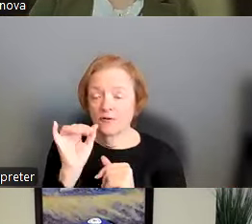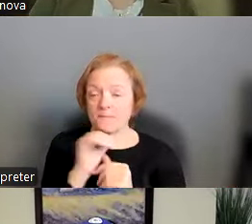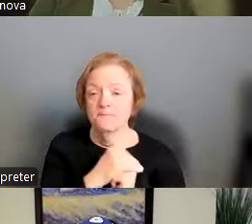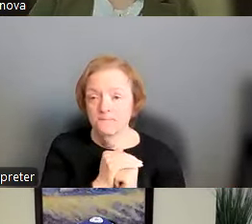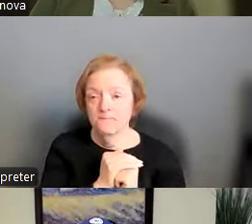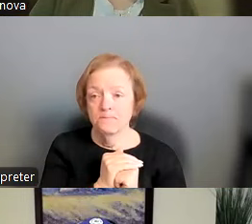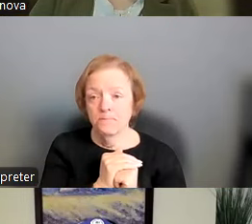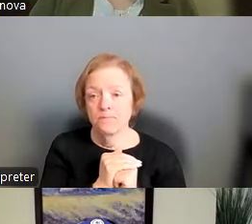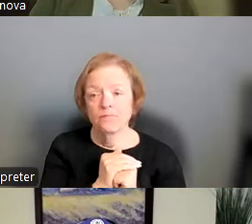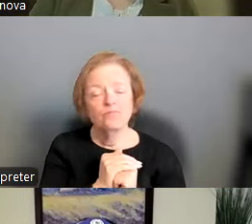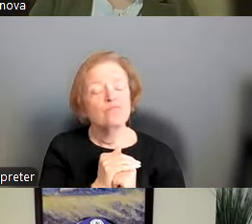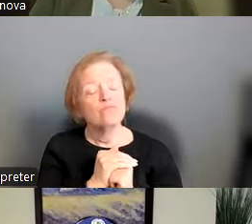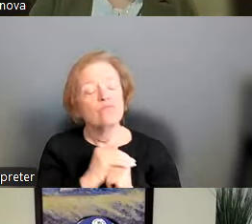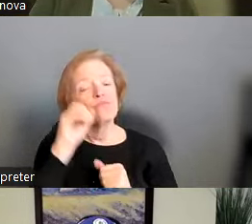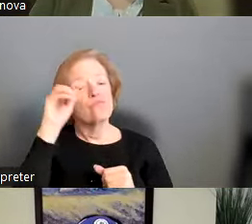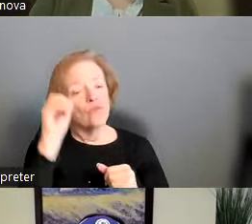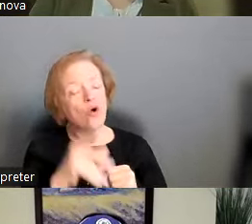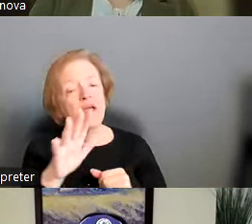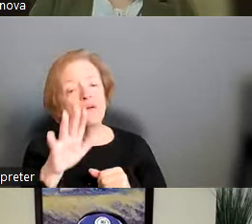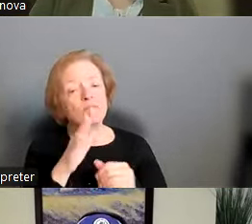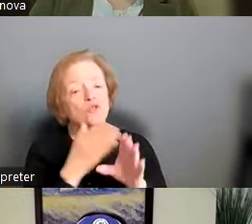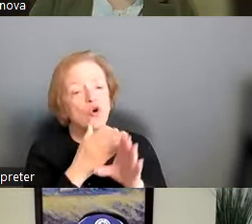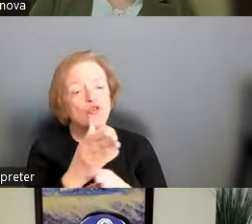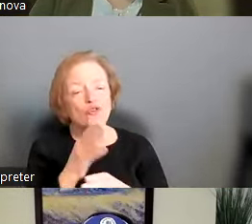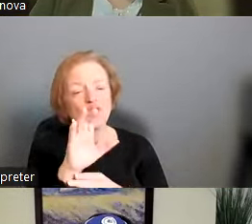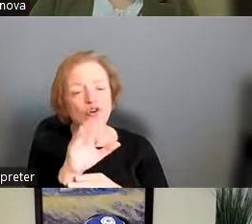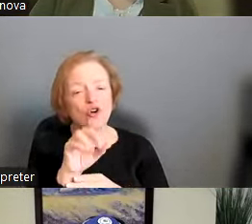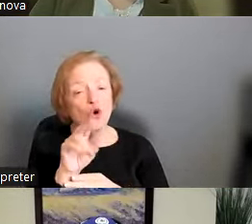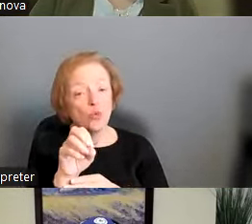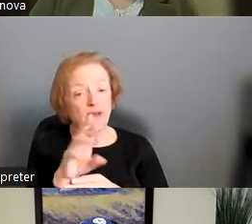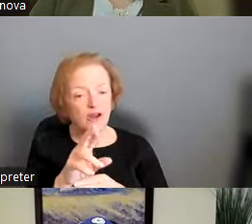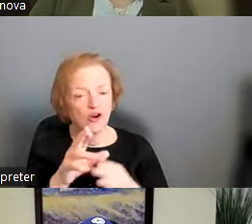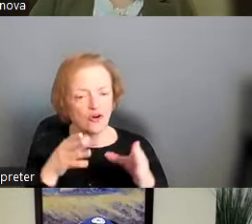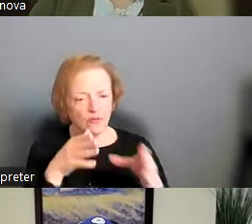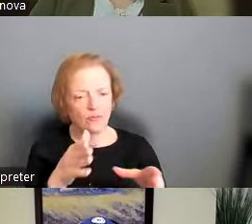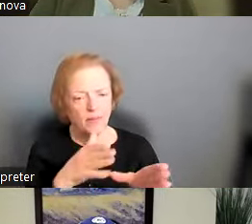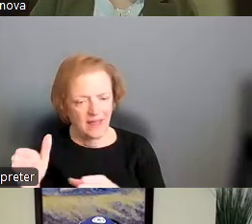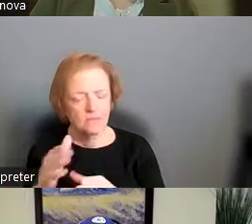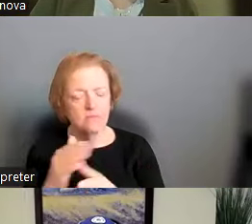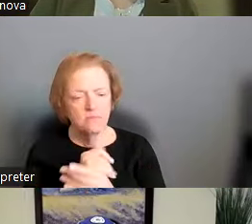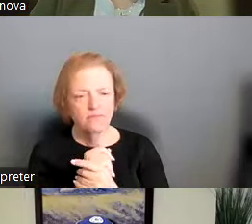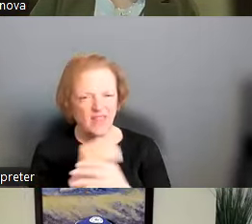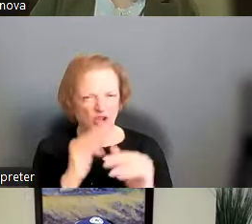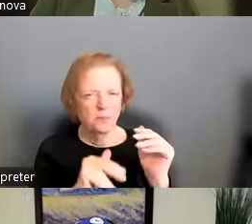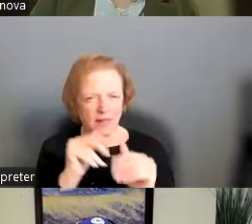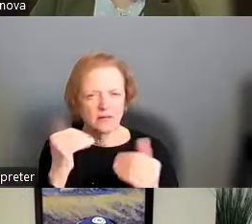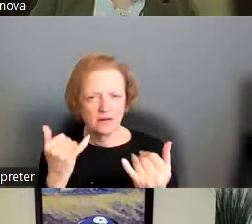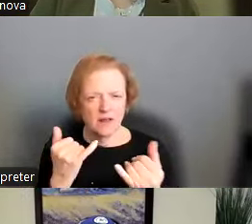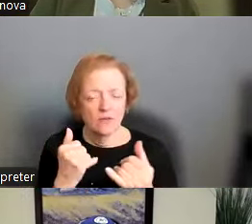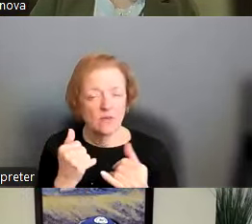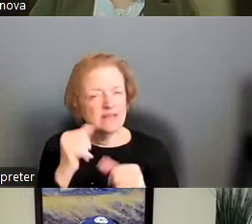So does your career, you talk about your career module you're building, does it address kind of job